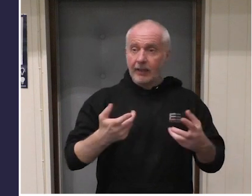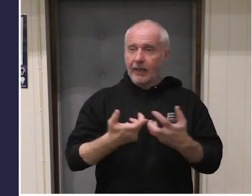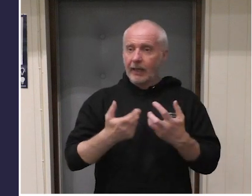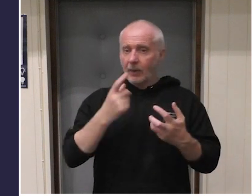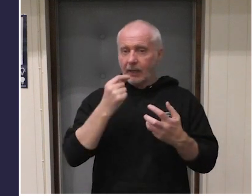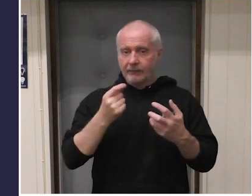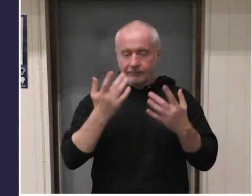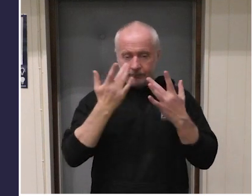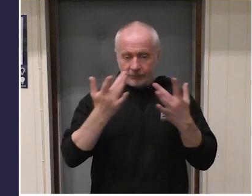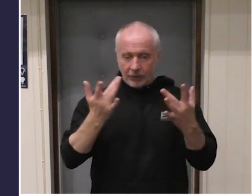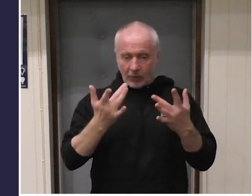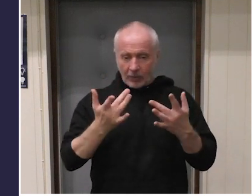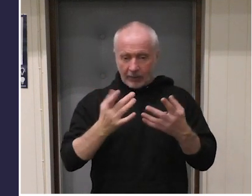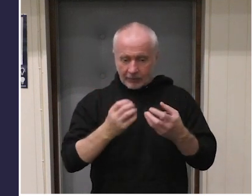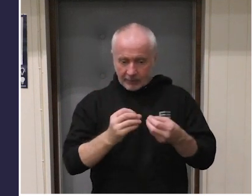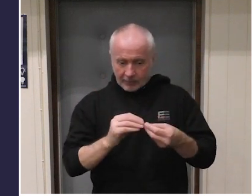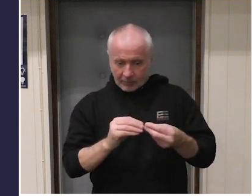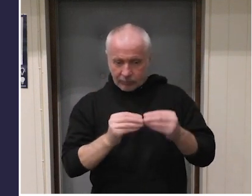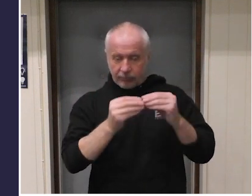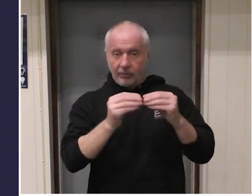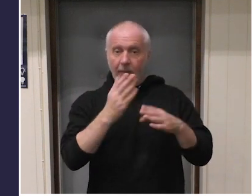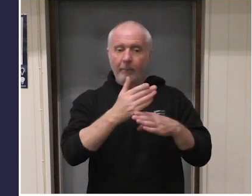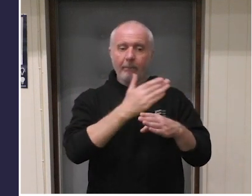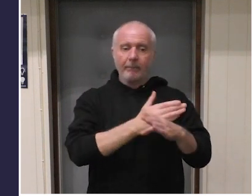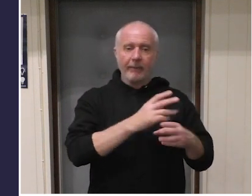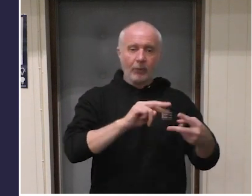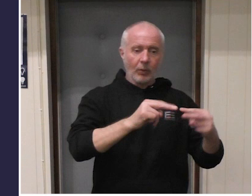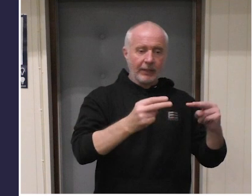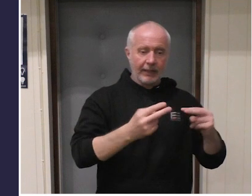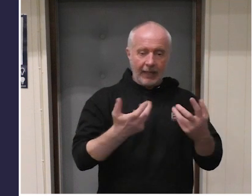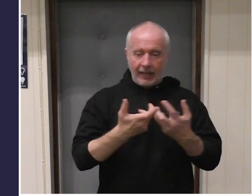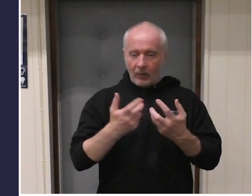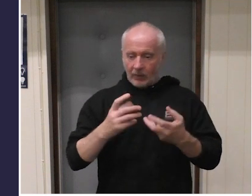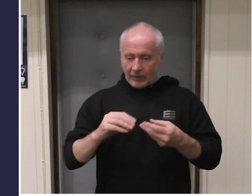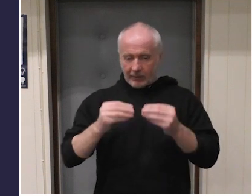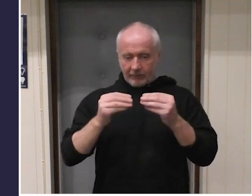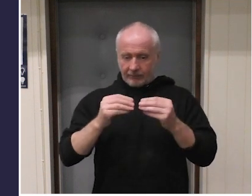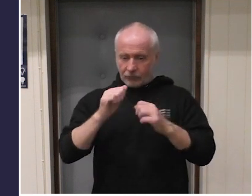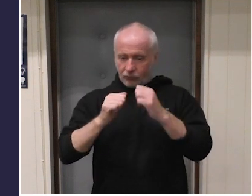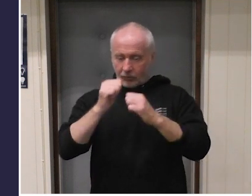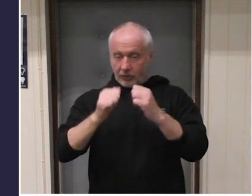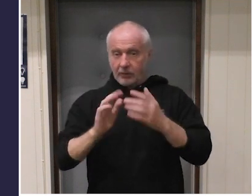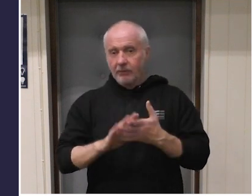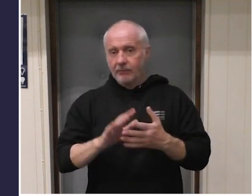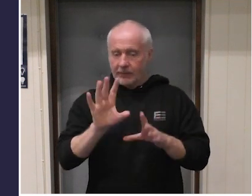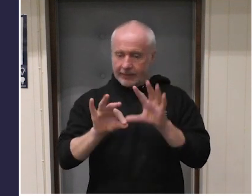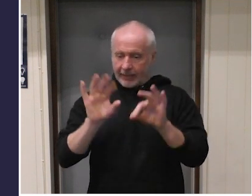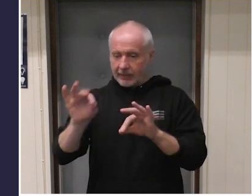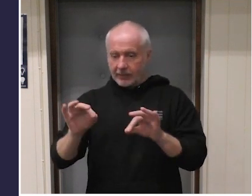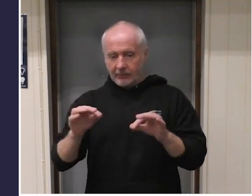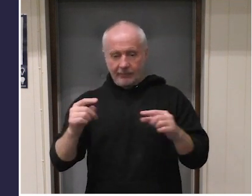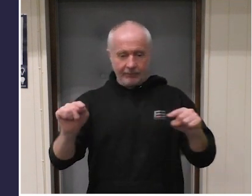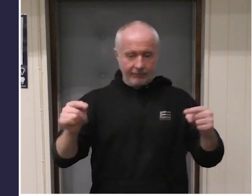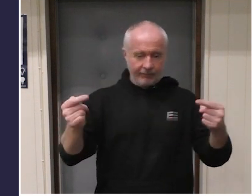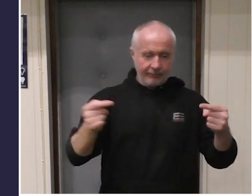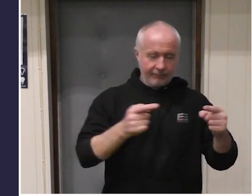emanate before we actually get DNA? How can we get persistent structures? Selection versus entropy, as I talked